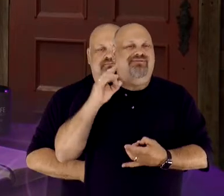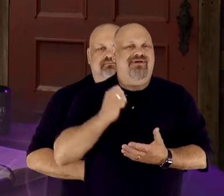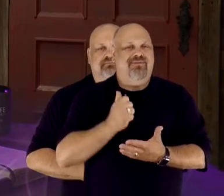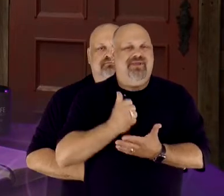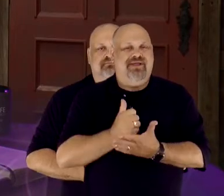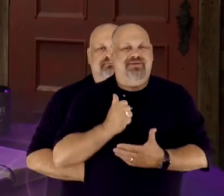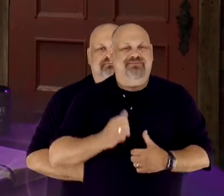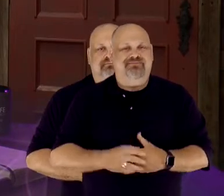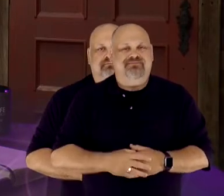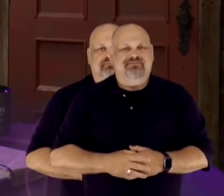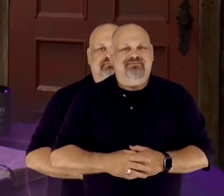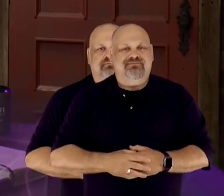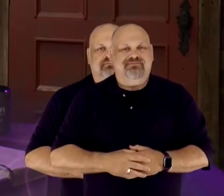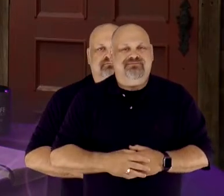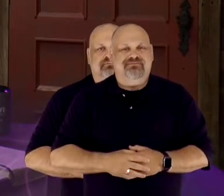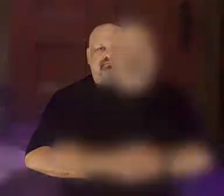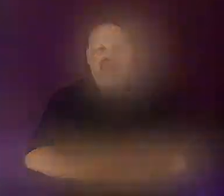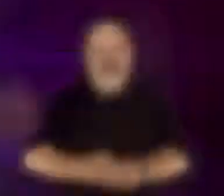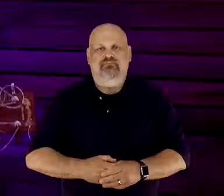Spirit. Amen.